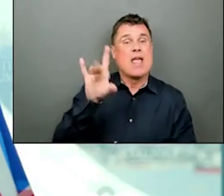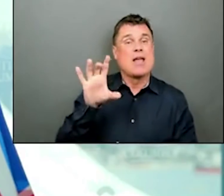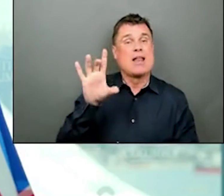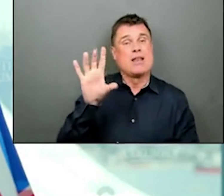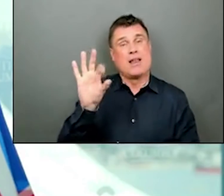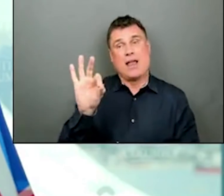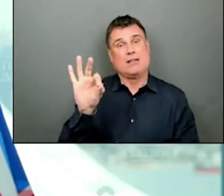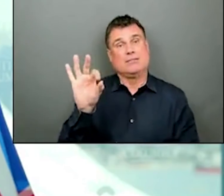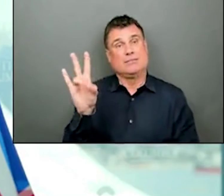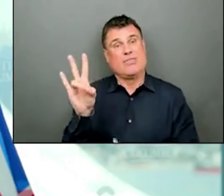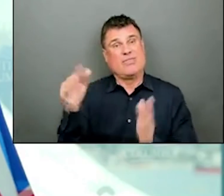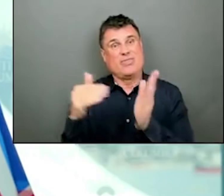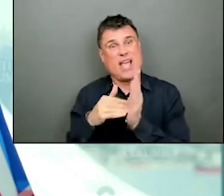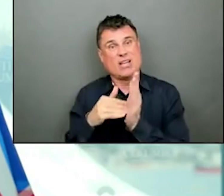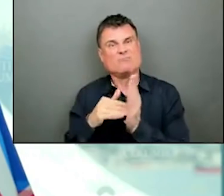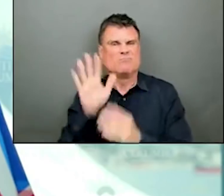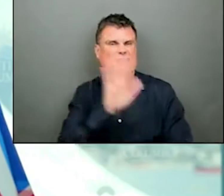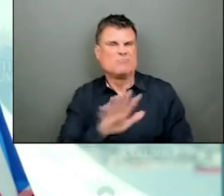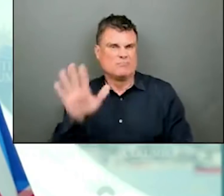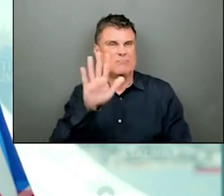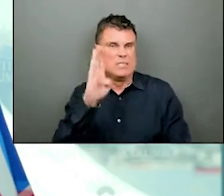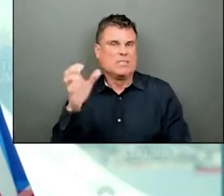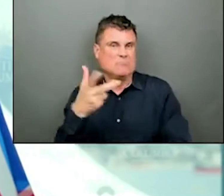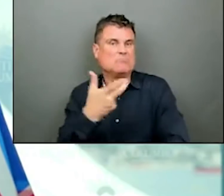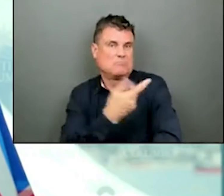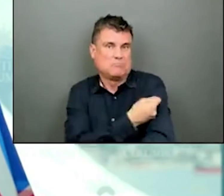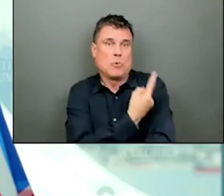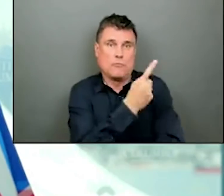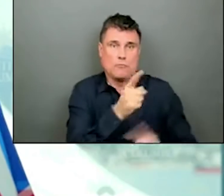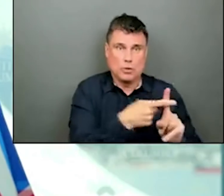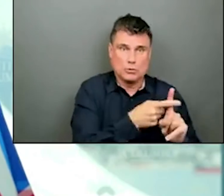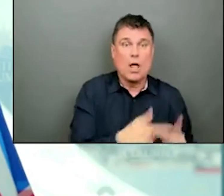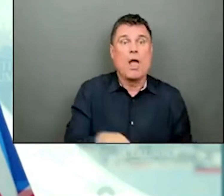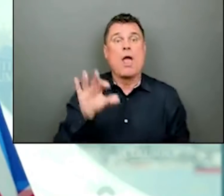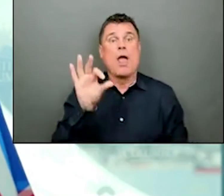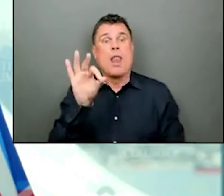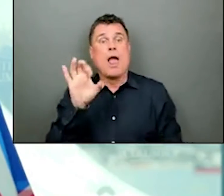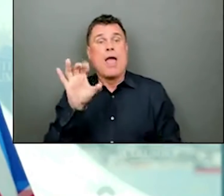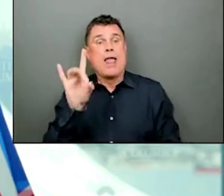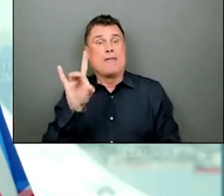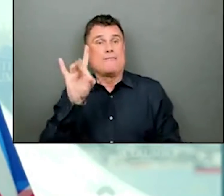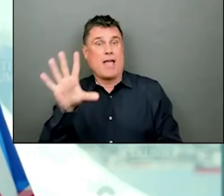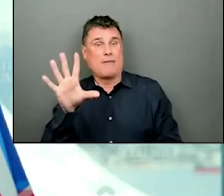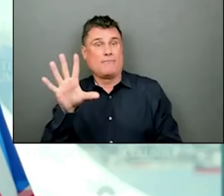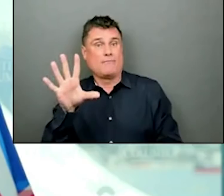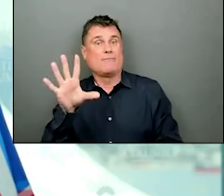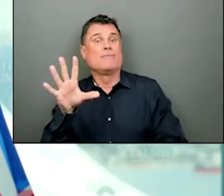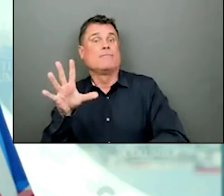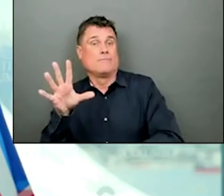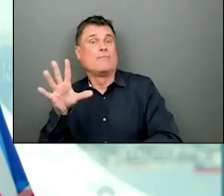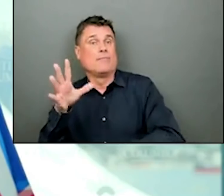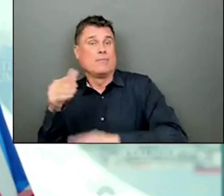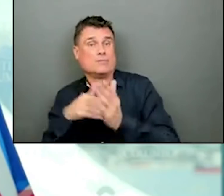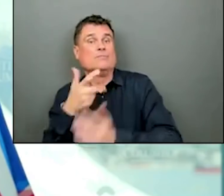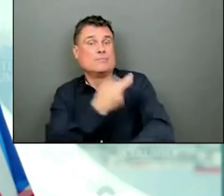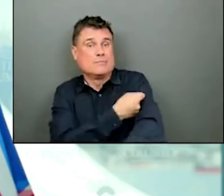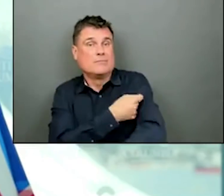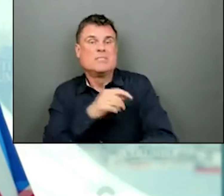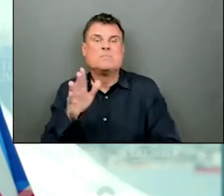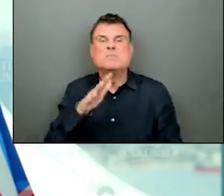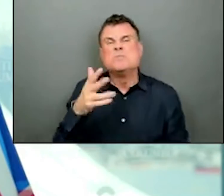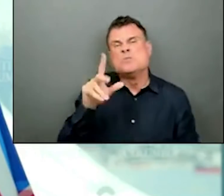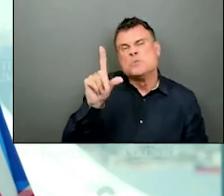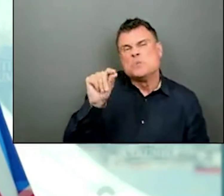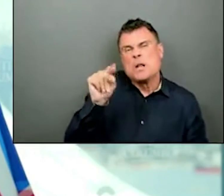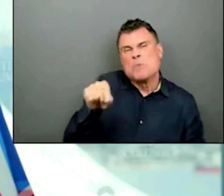897,437 people have been vaccinated with dose 1, and 985,000 doses have been received. That's 20.87%, or more than